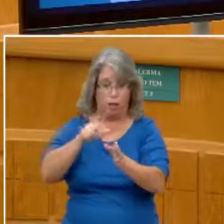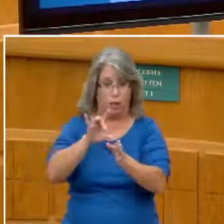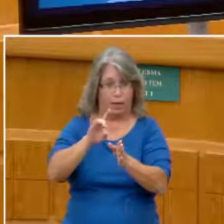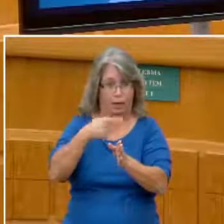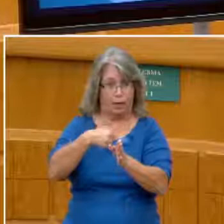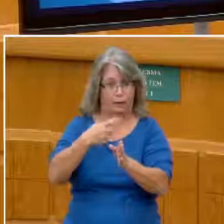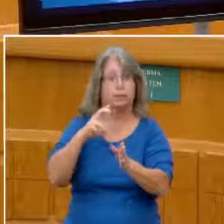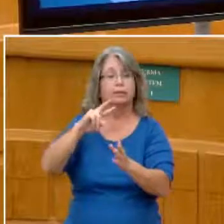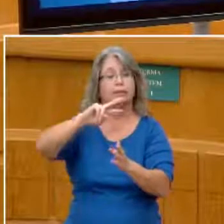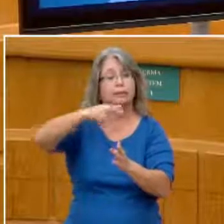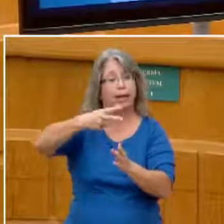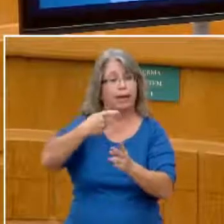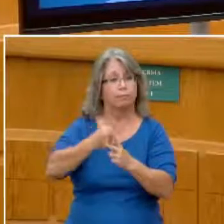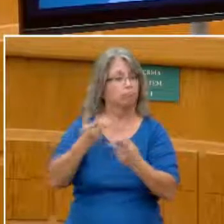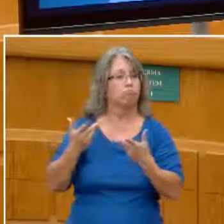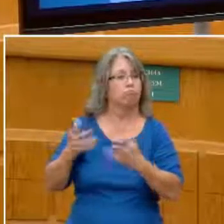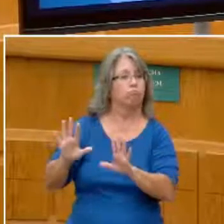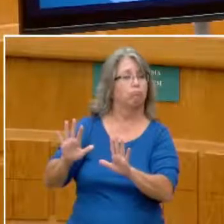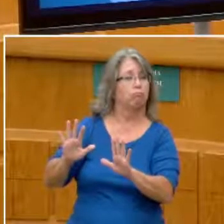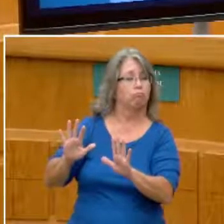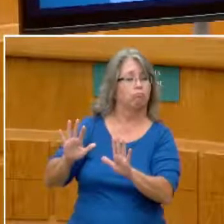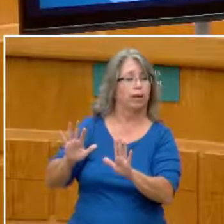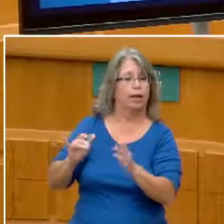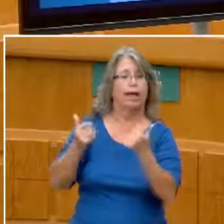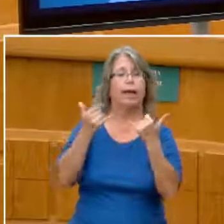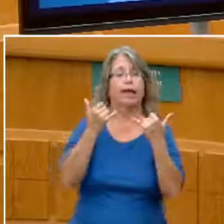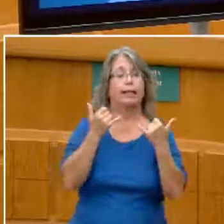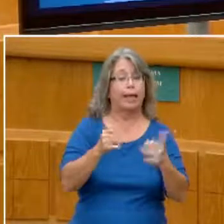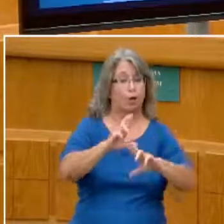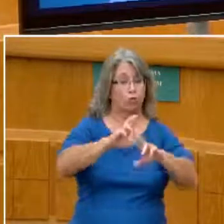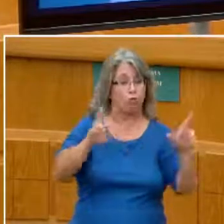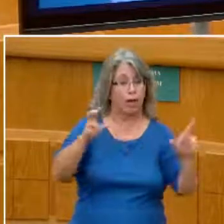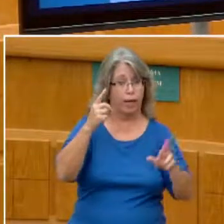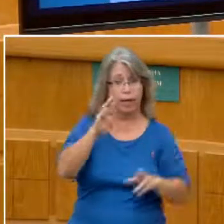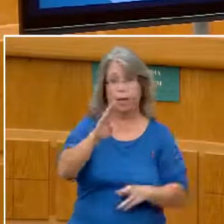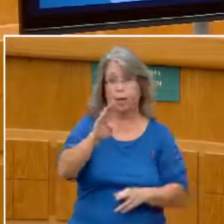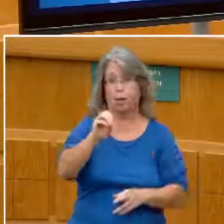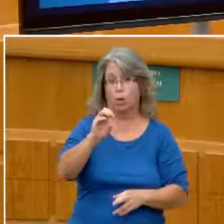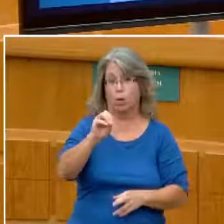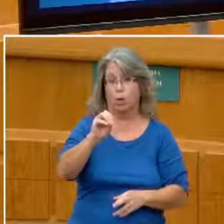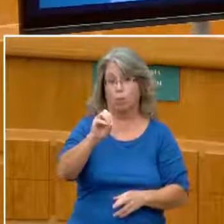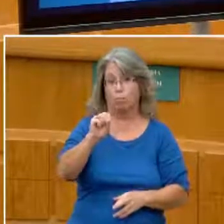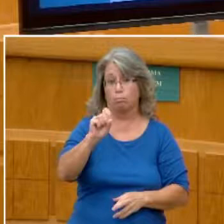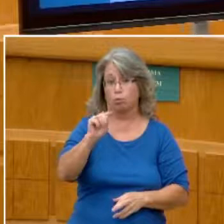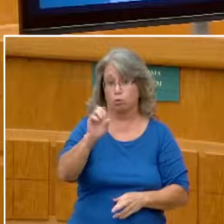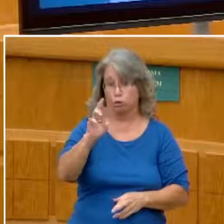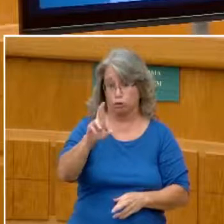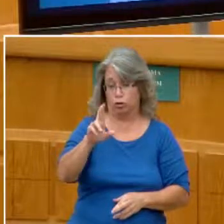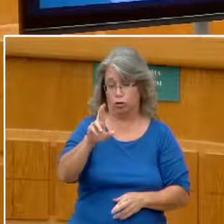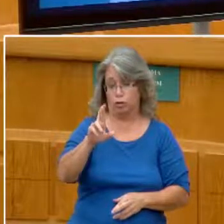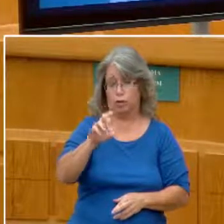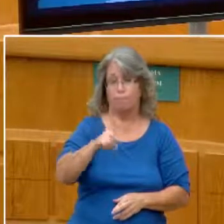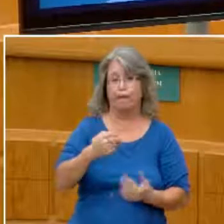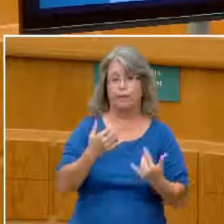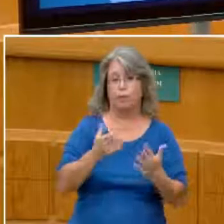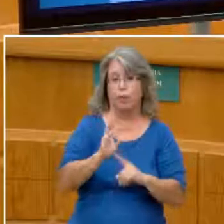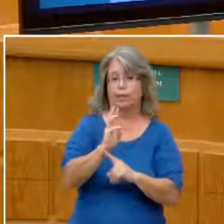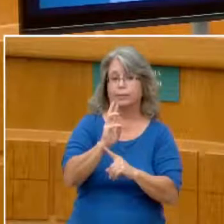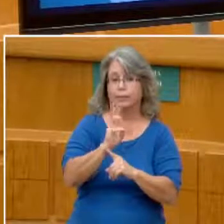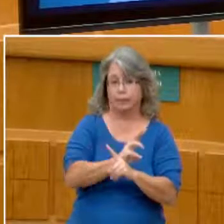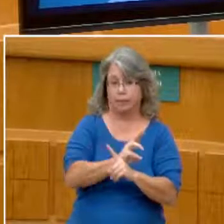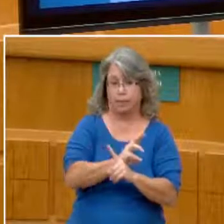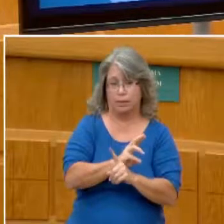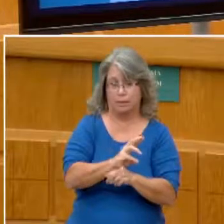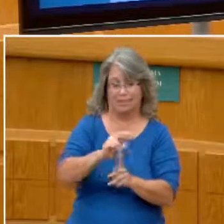series. You're done with your series. Now you're needing to get a booster dose, so you have to wait at least 6 months from your